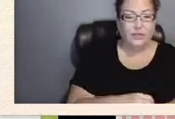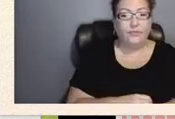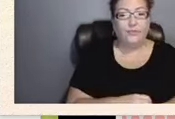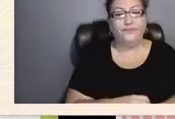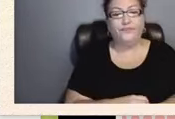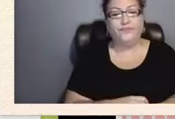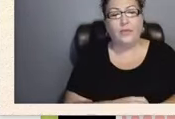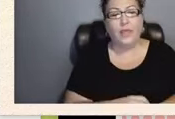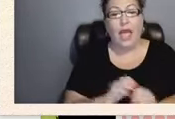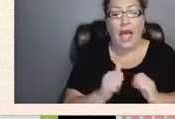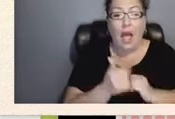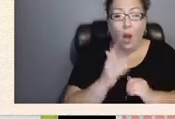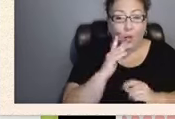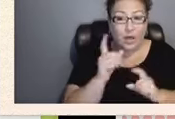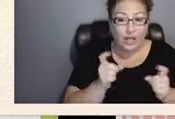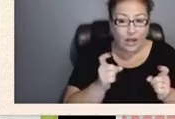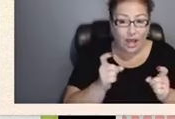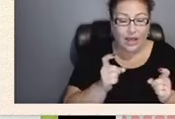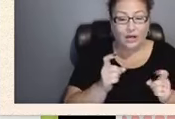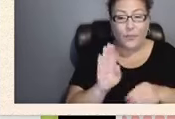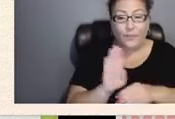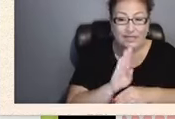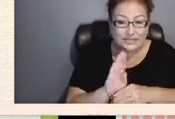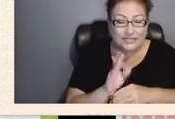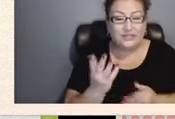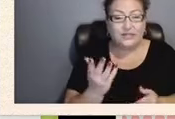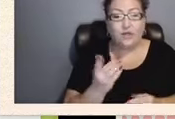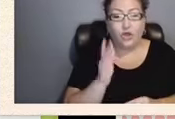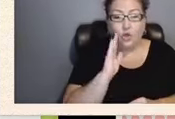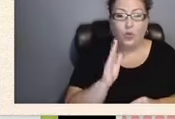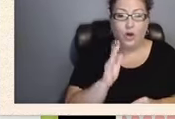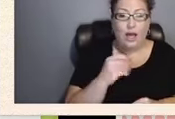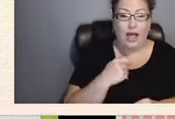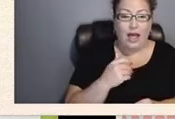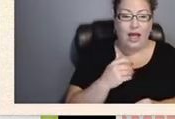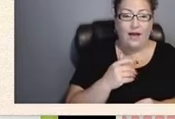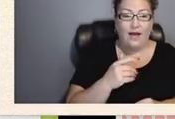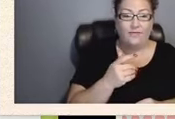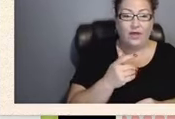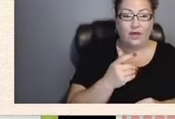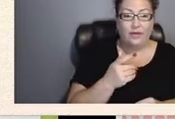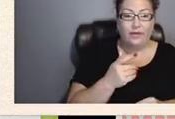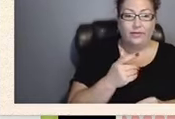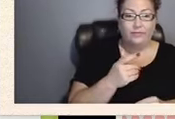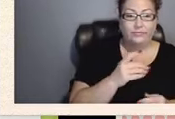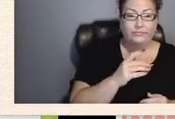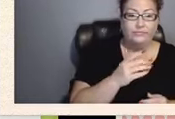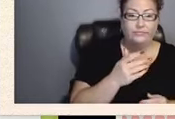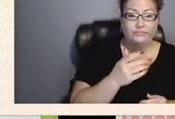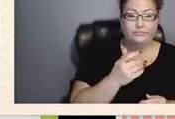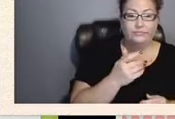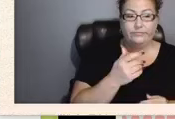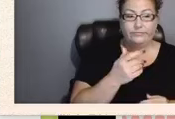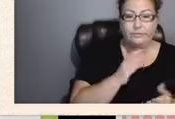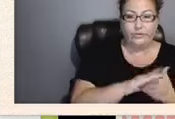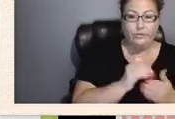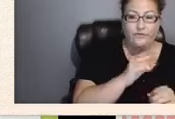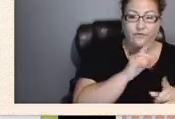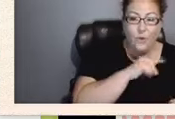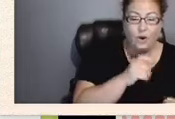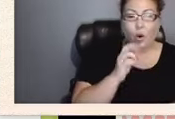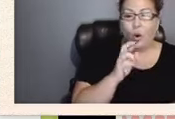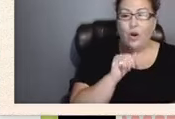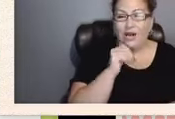How are you going to conduct business? Are you going to have Robert's Rules of Order? Are you not going to have that much of a